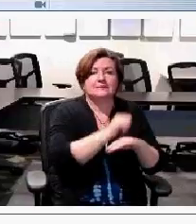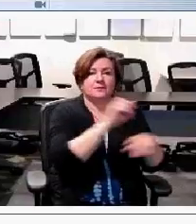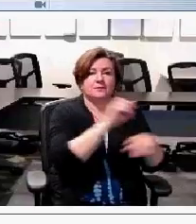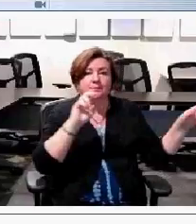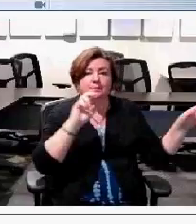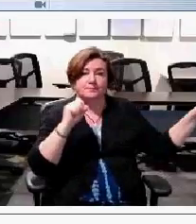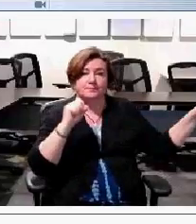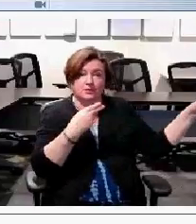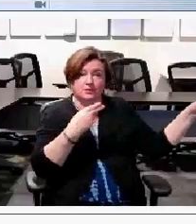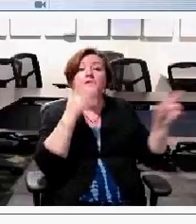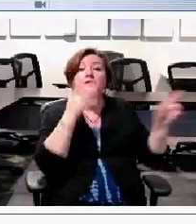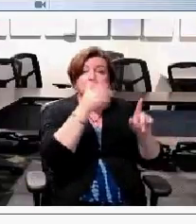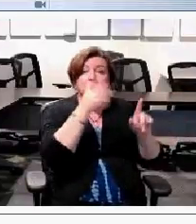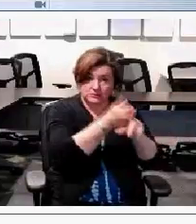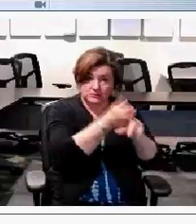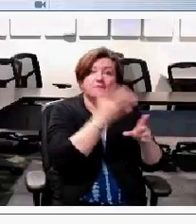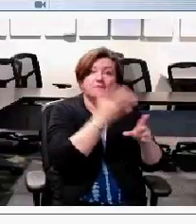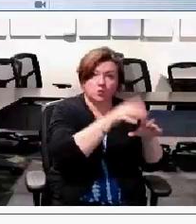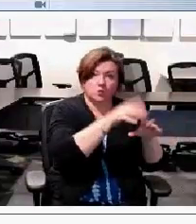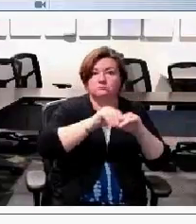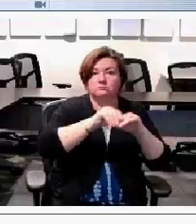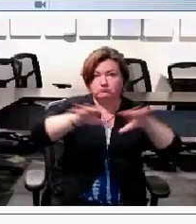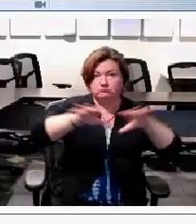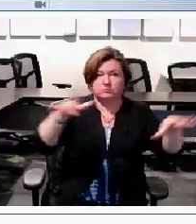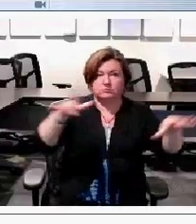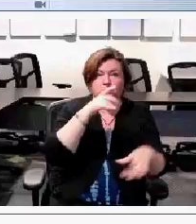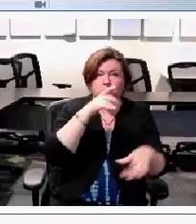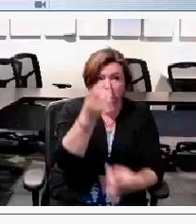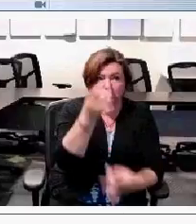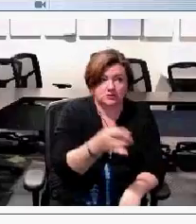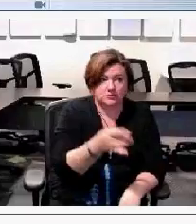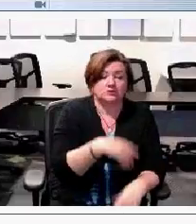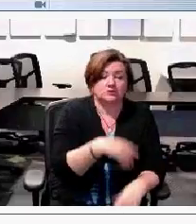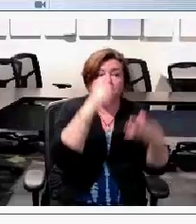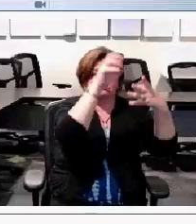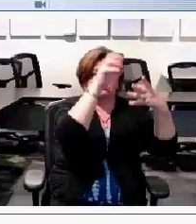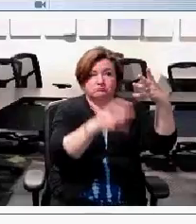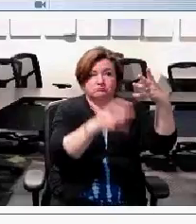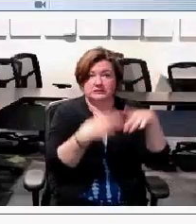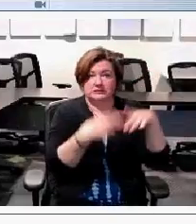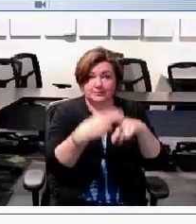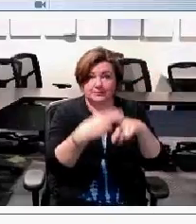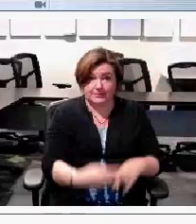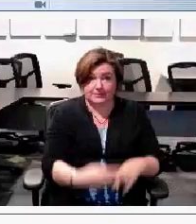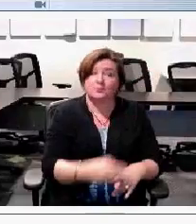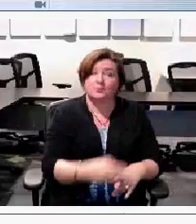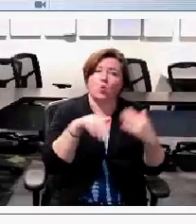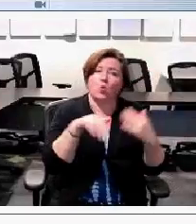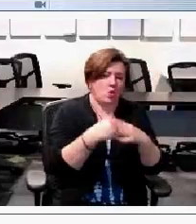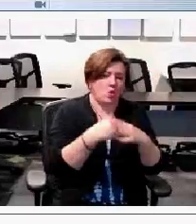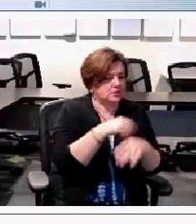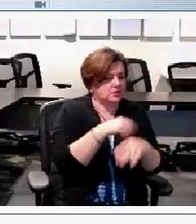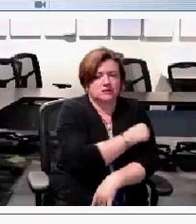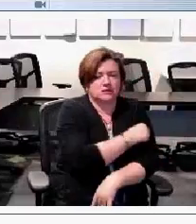can distribute it to those people that want it. But I just listed all the clinicians in the program. We're all at the Glenrose,